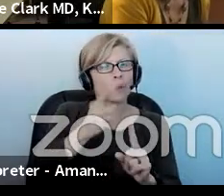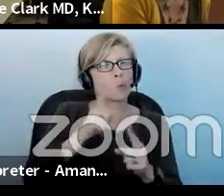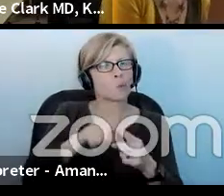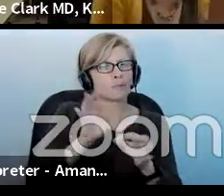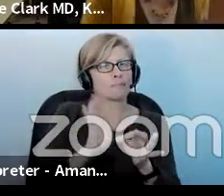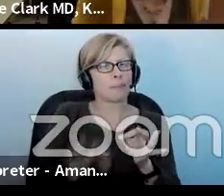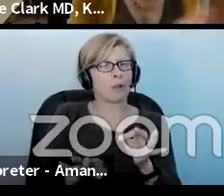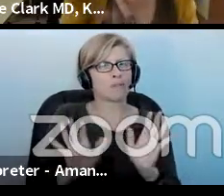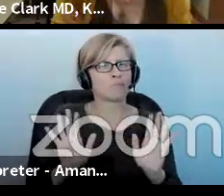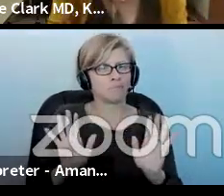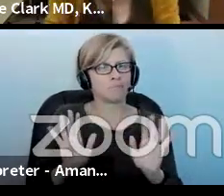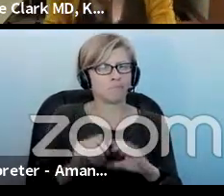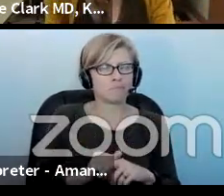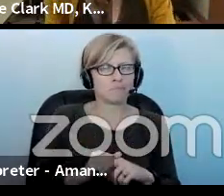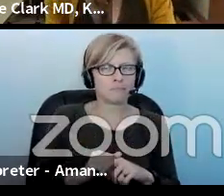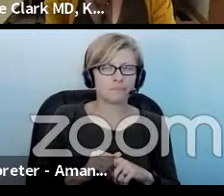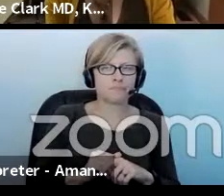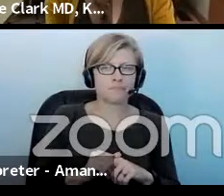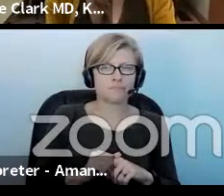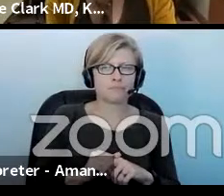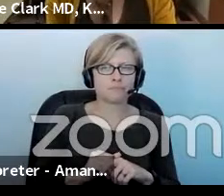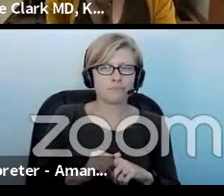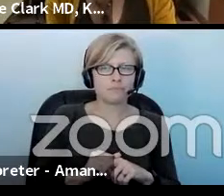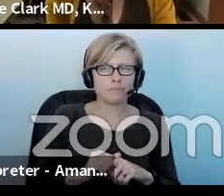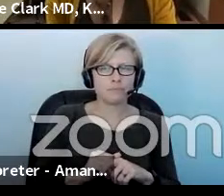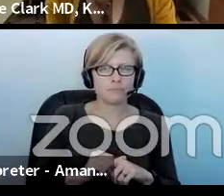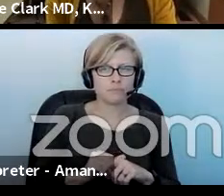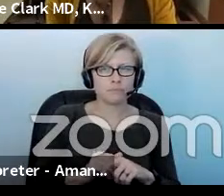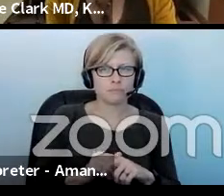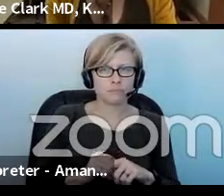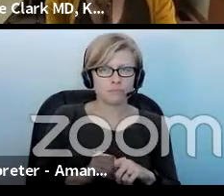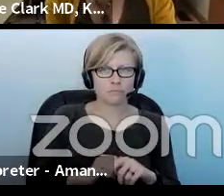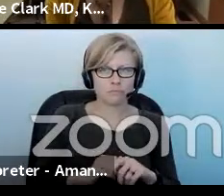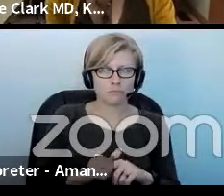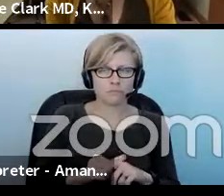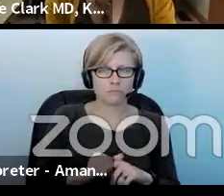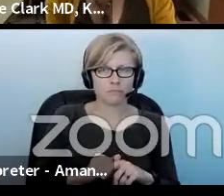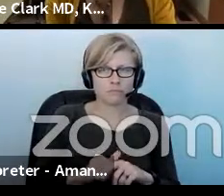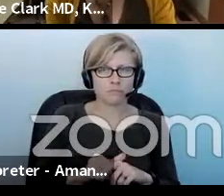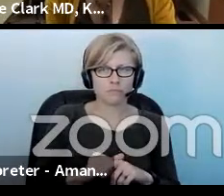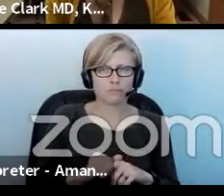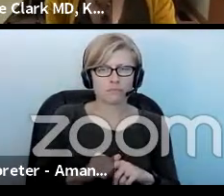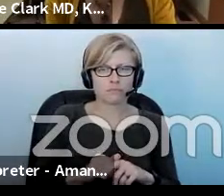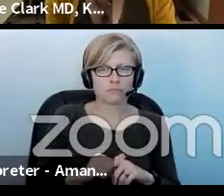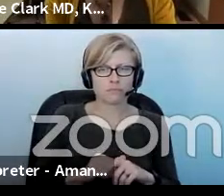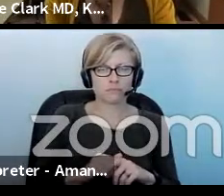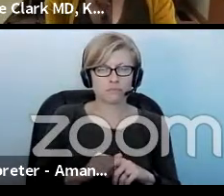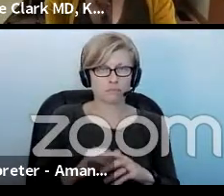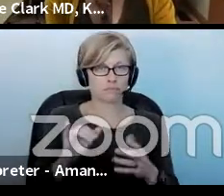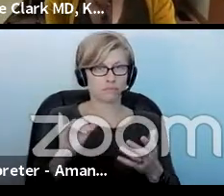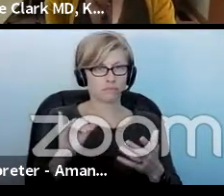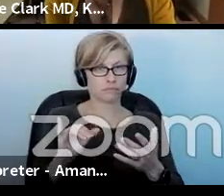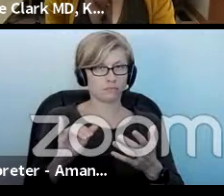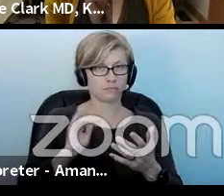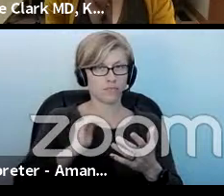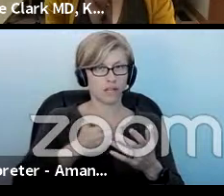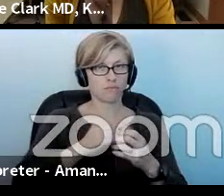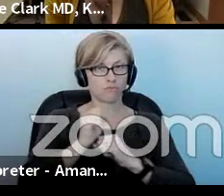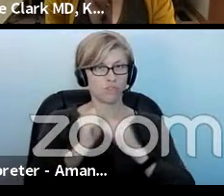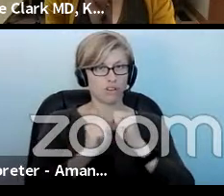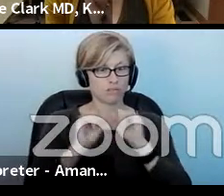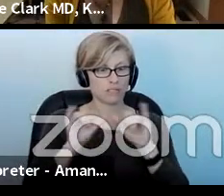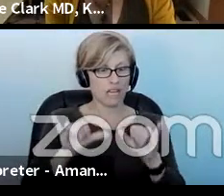simple. I don't, is that sort of the reporting structure for this year,